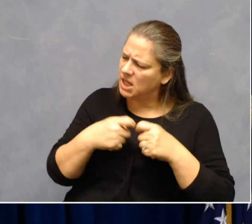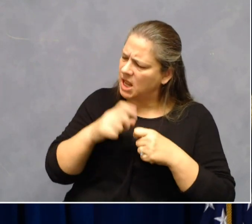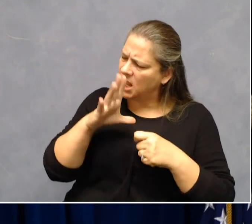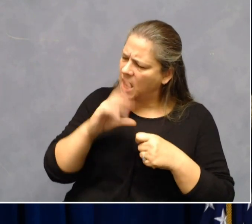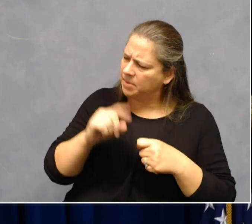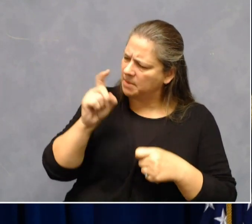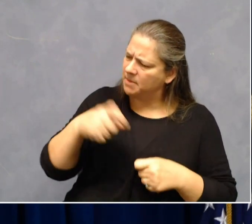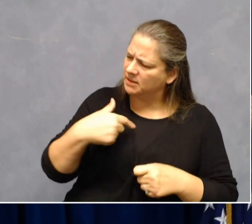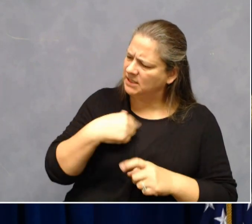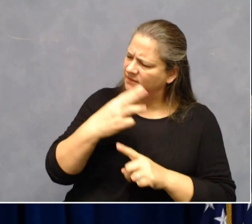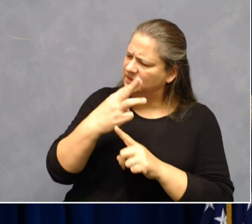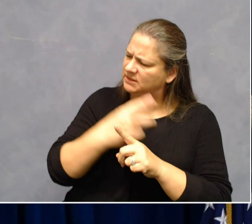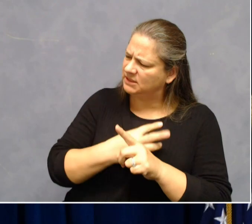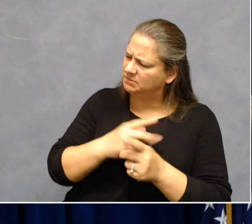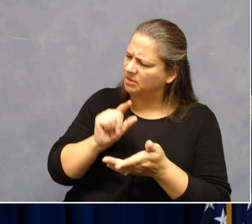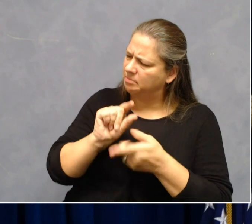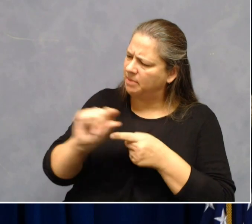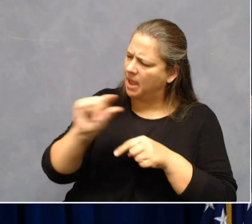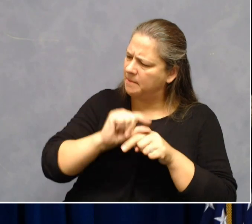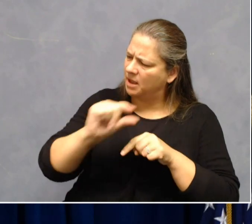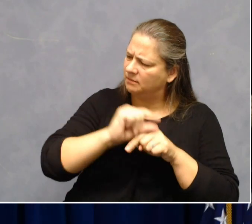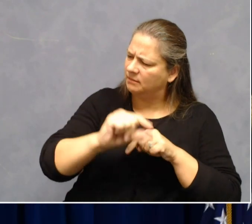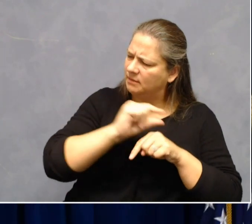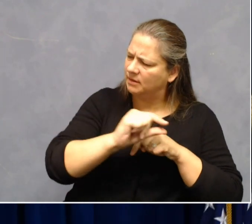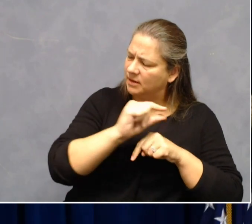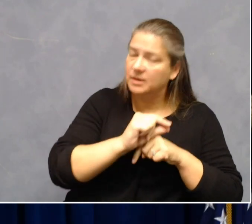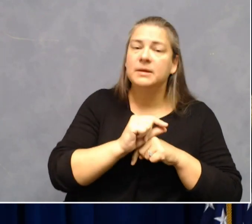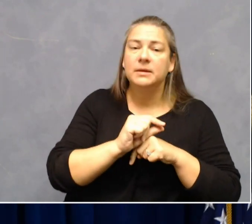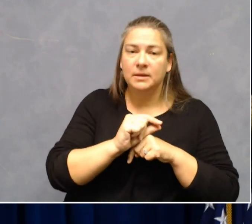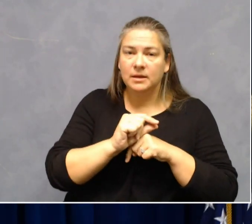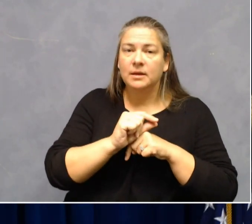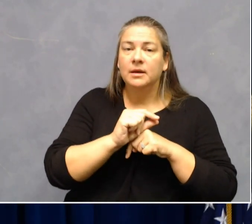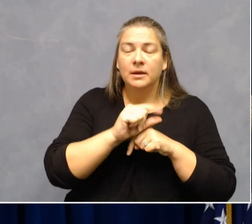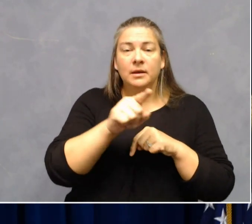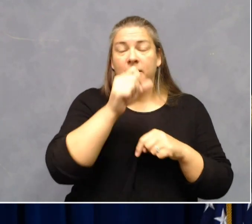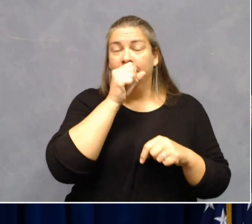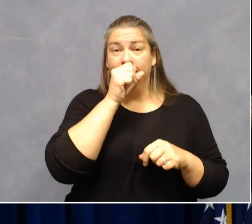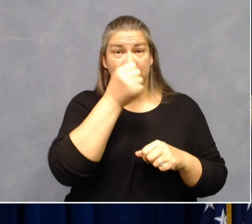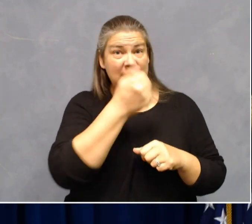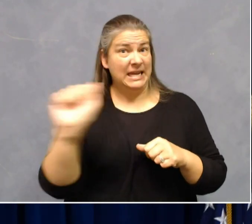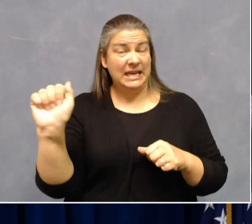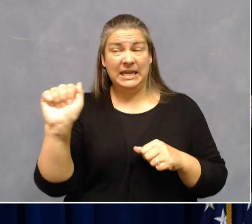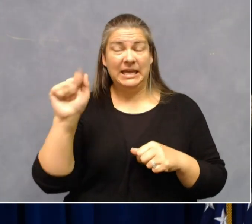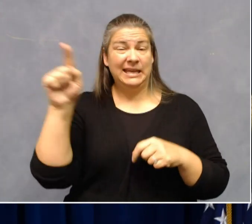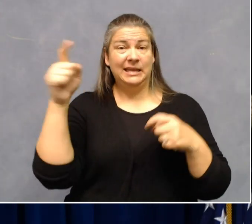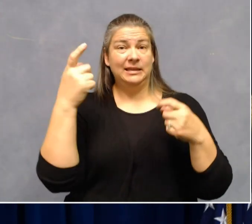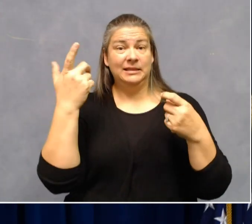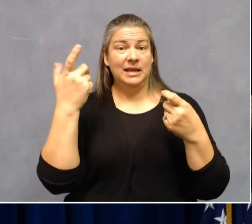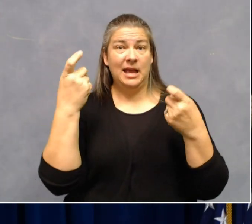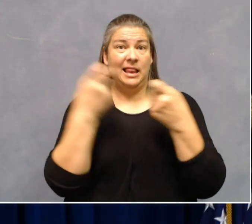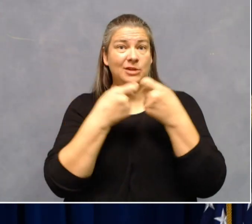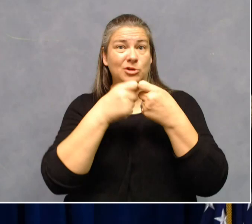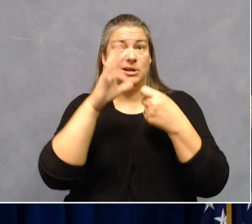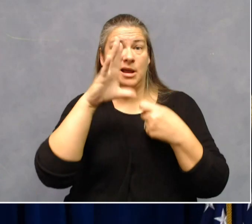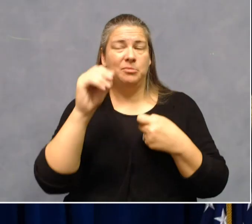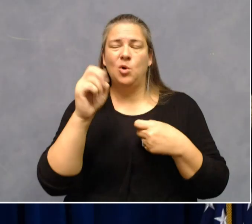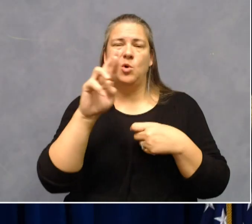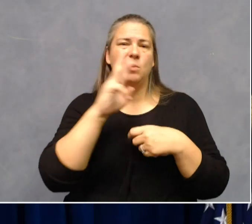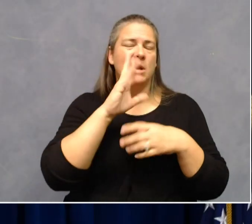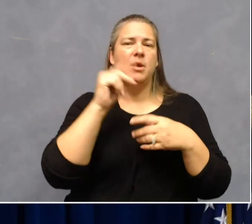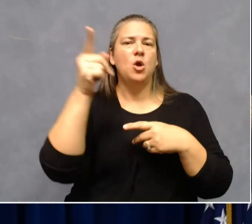payment plan. So any utility right now that wants to cut somebody off has to first negotiate